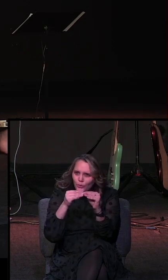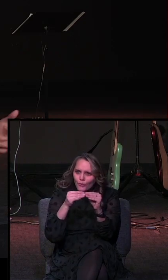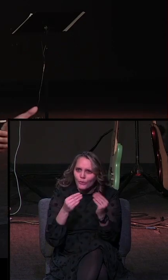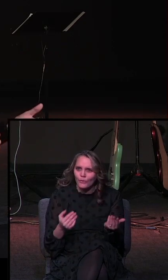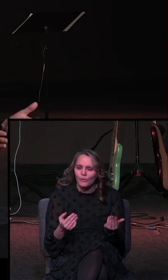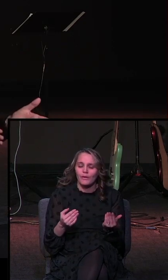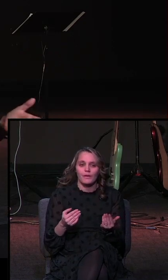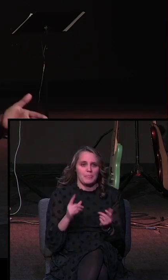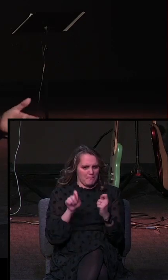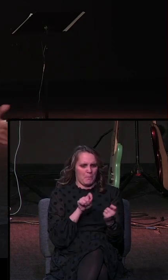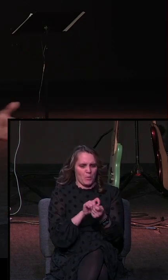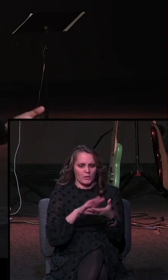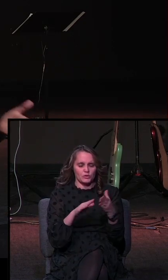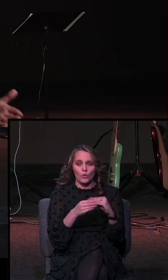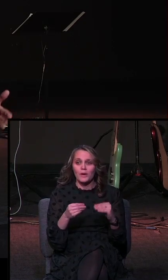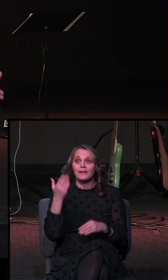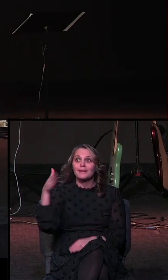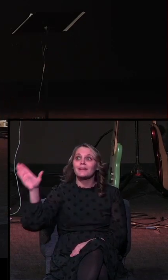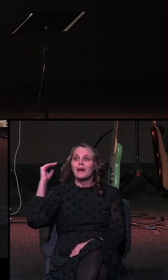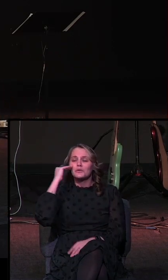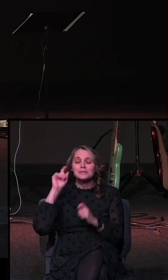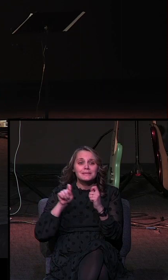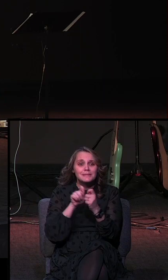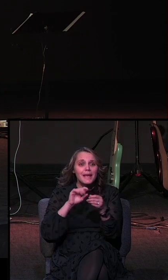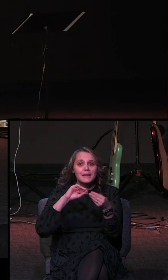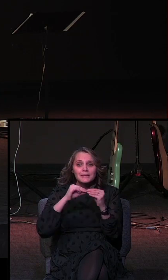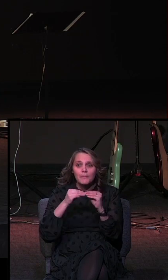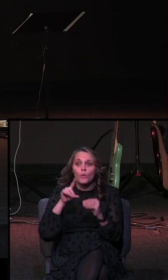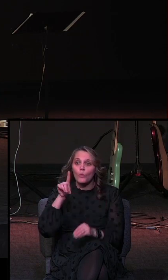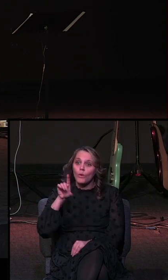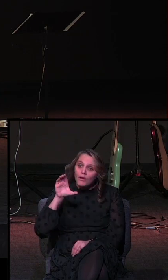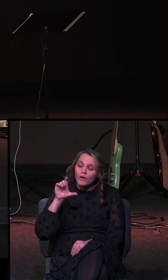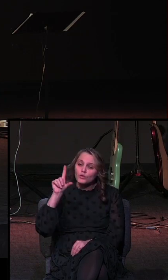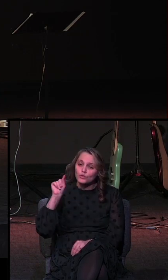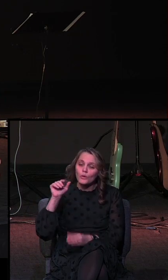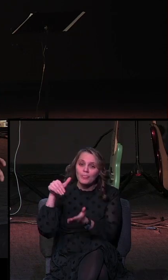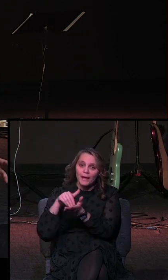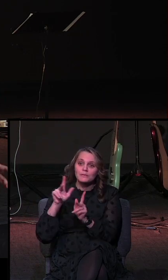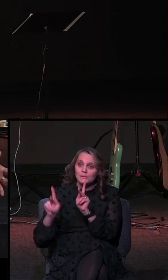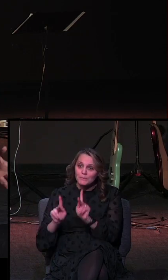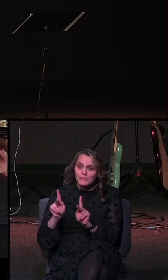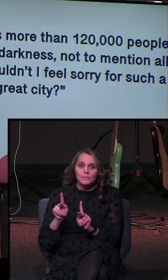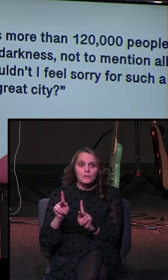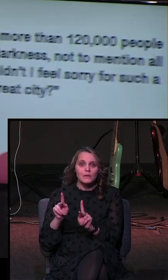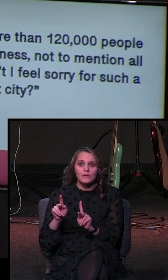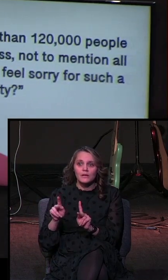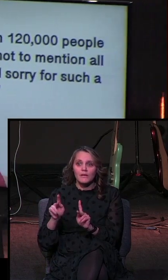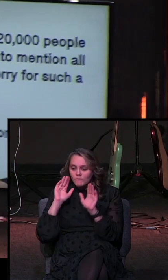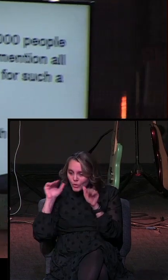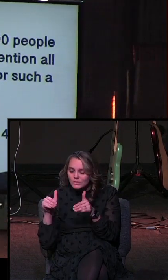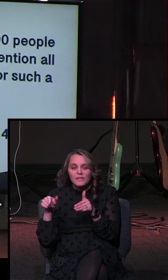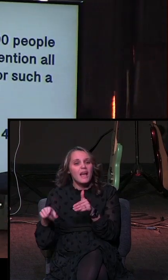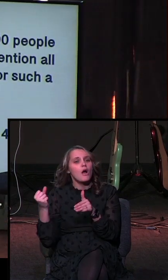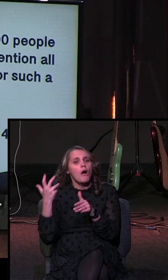point in the story, he knows exactly the number, 120,000 people. That's how many people. He's focused on them. That's how many people are living in spiritual darkness.